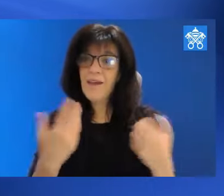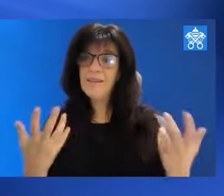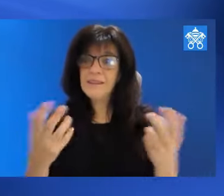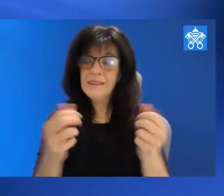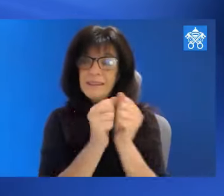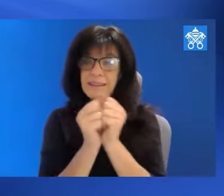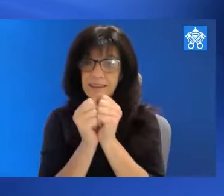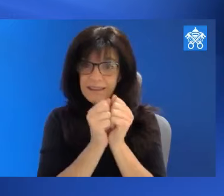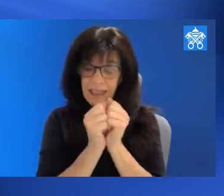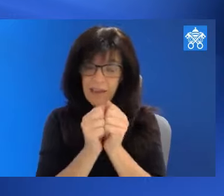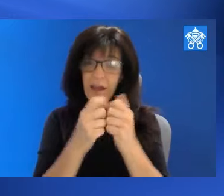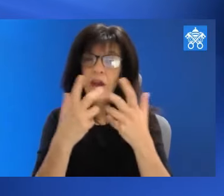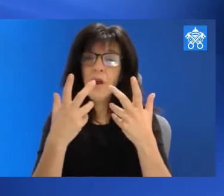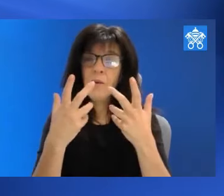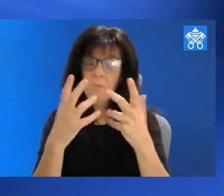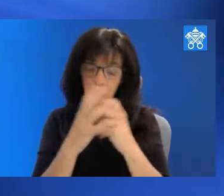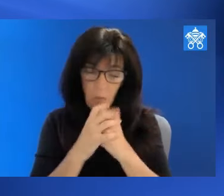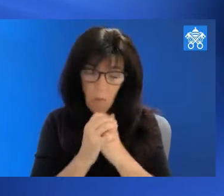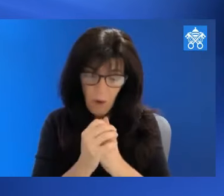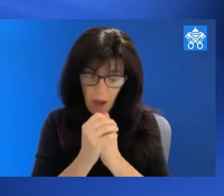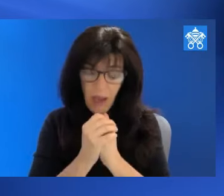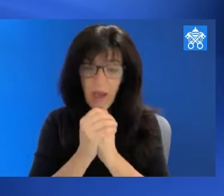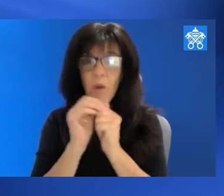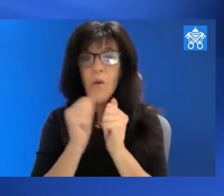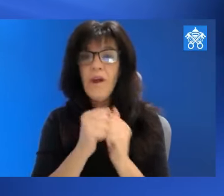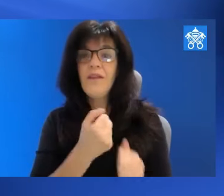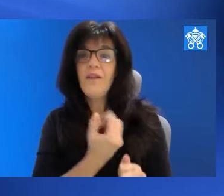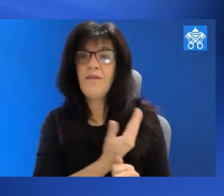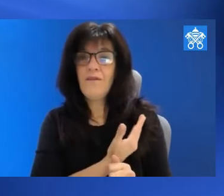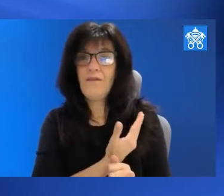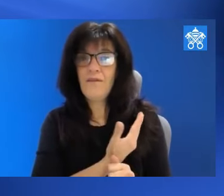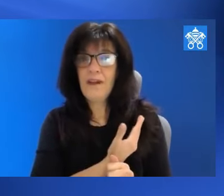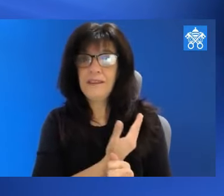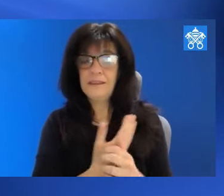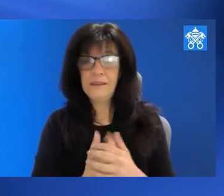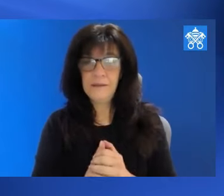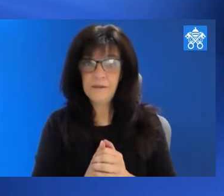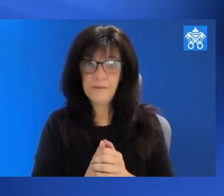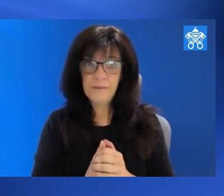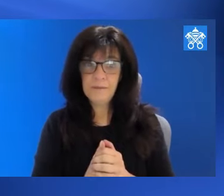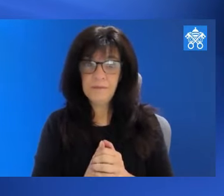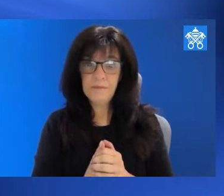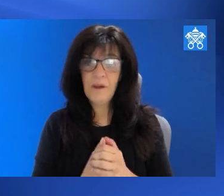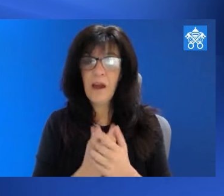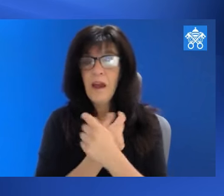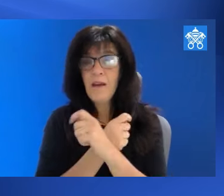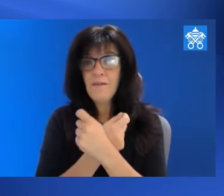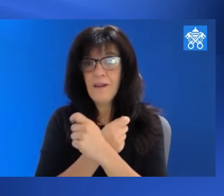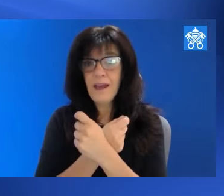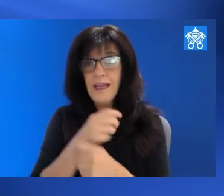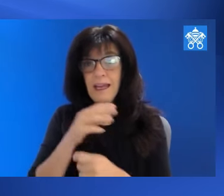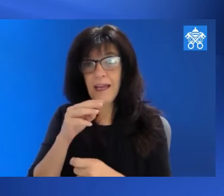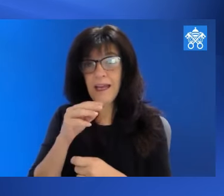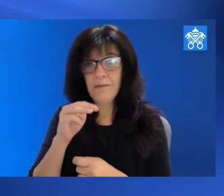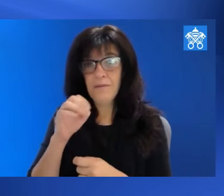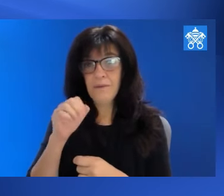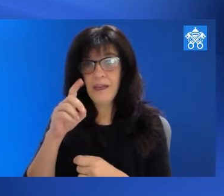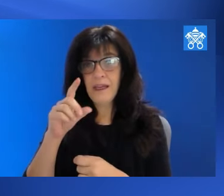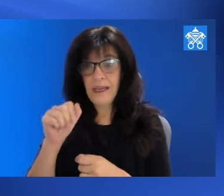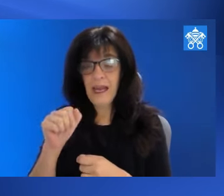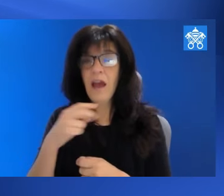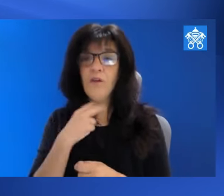Holy Father Pope Francis. On behalf of Vatican Media, my name is Bonga Majola and it is my pleasure to